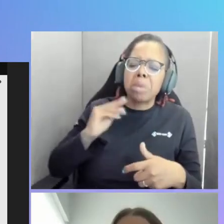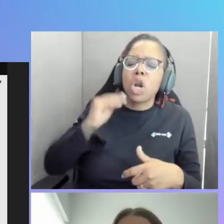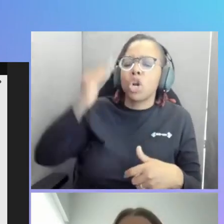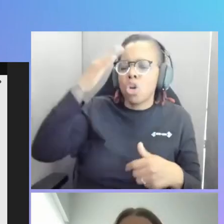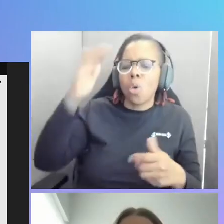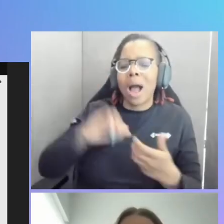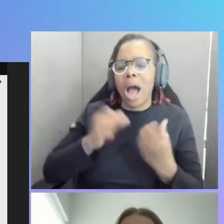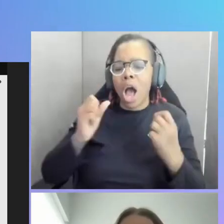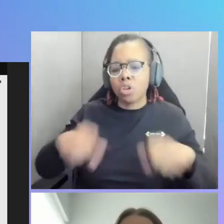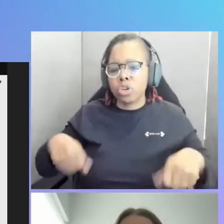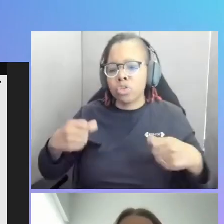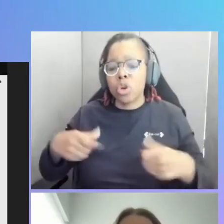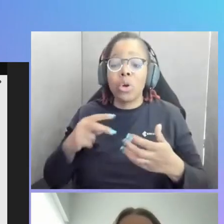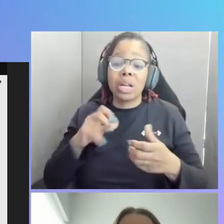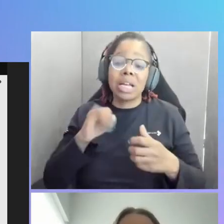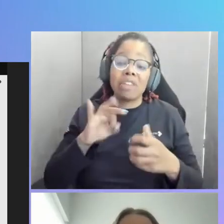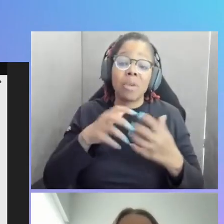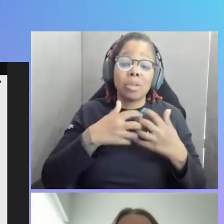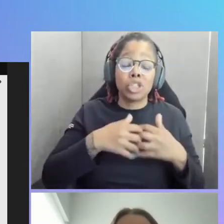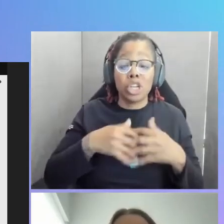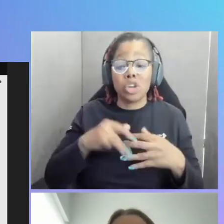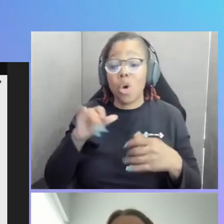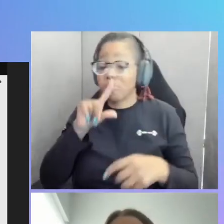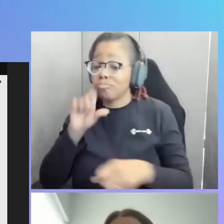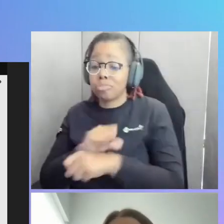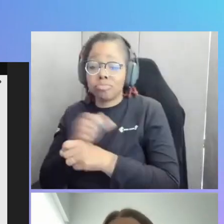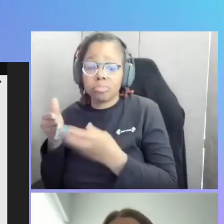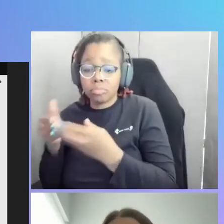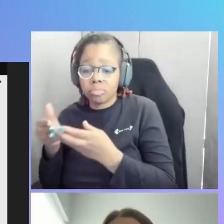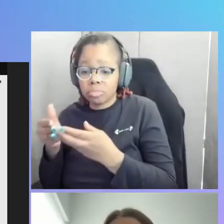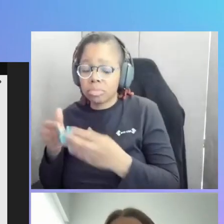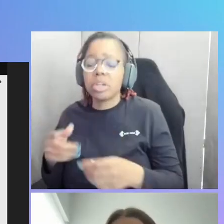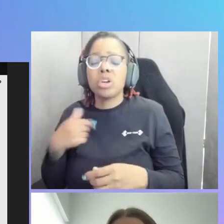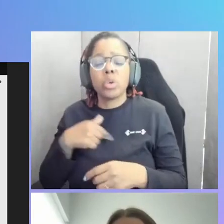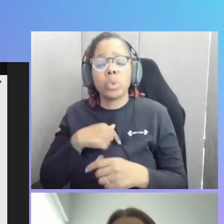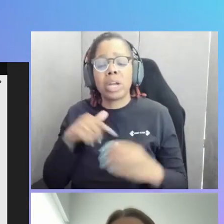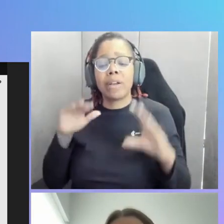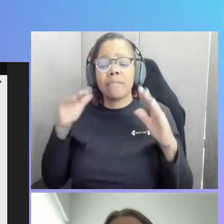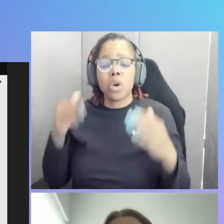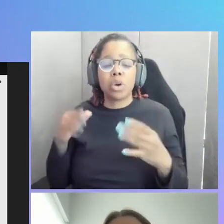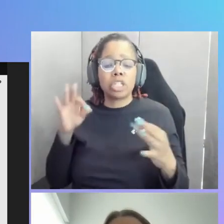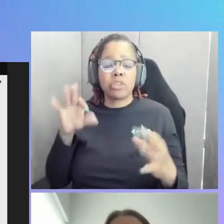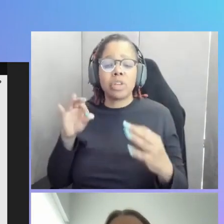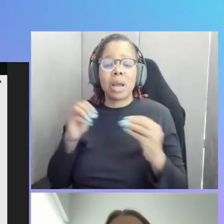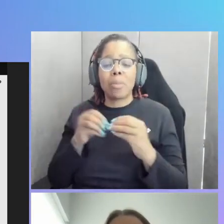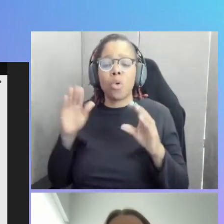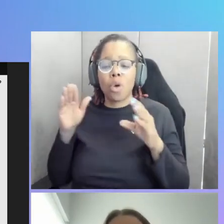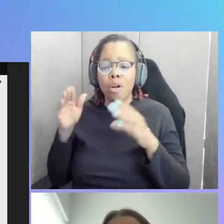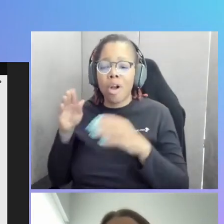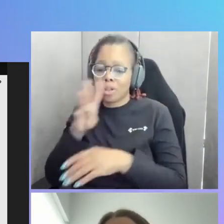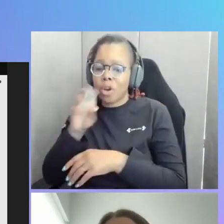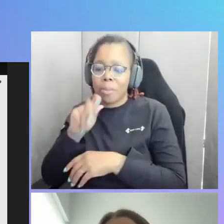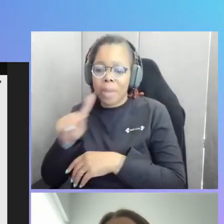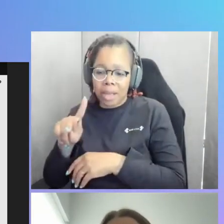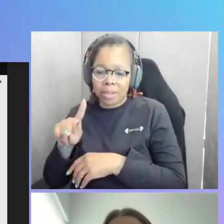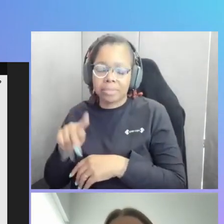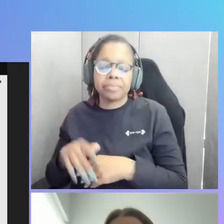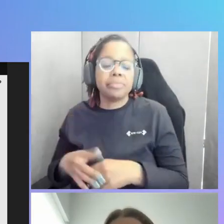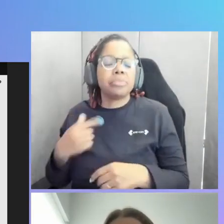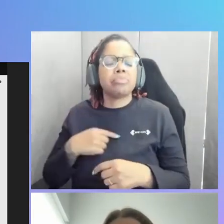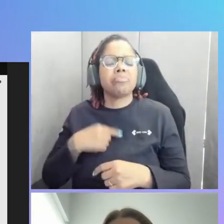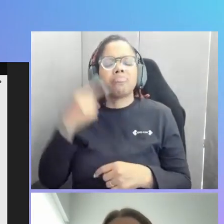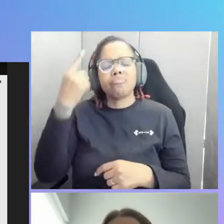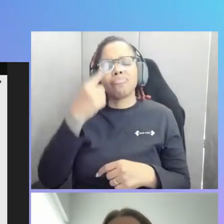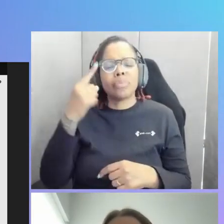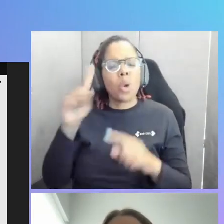whether that was on a rowing machine or on the water. So then we could focus our feedback more on talkback. Additionally, we thought about the